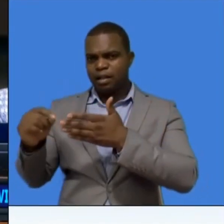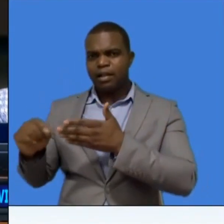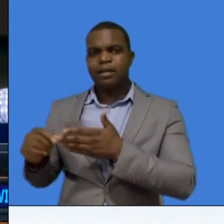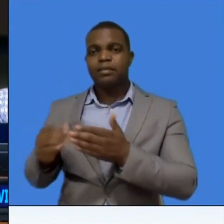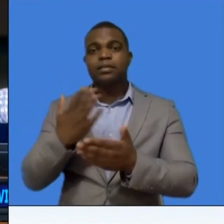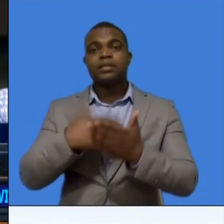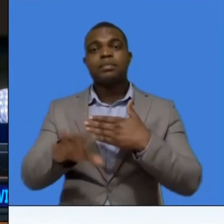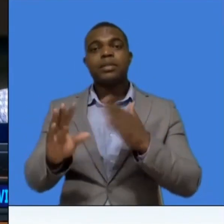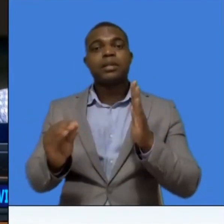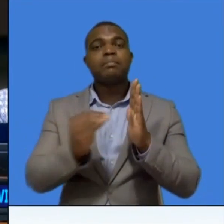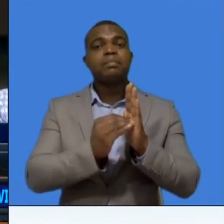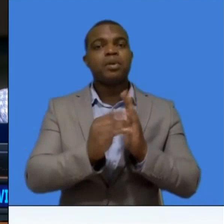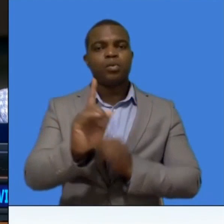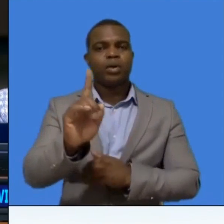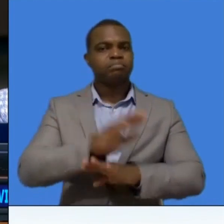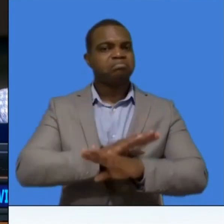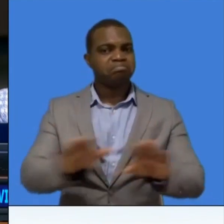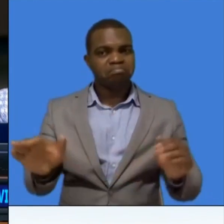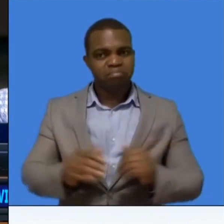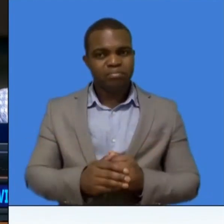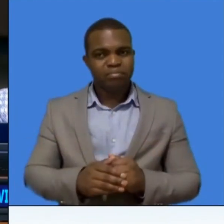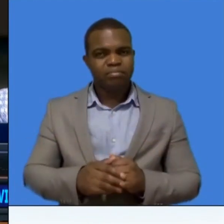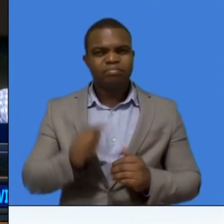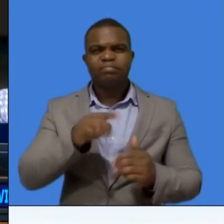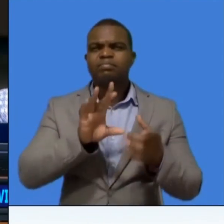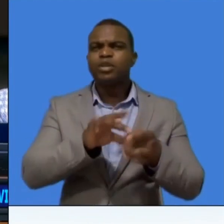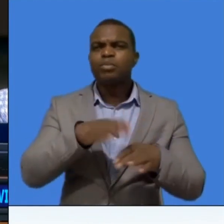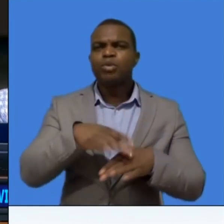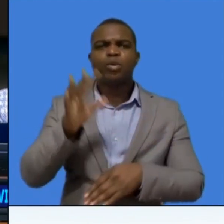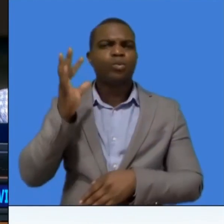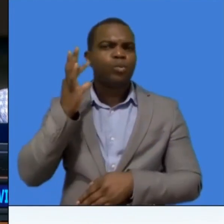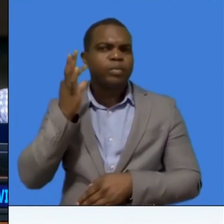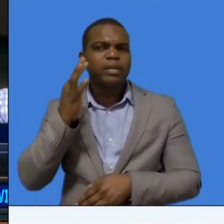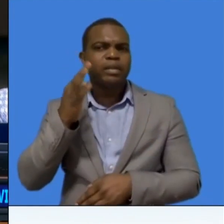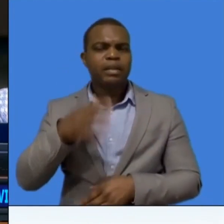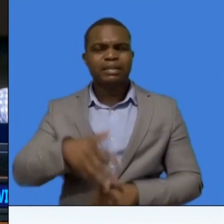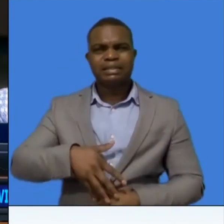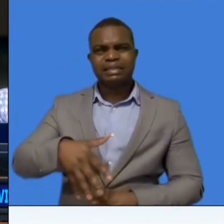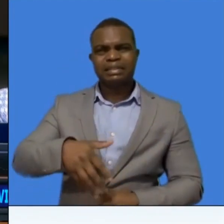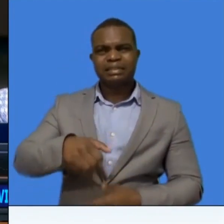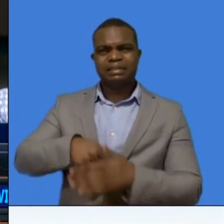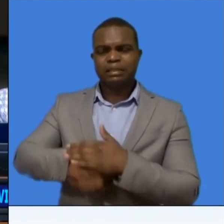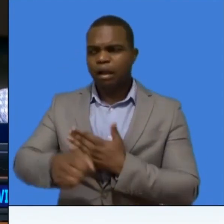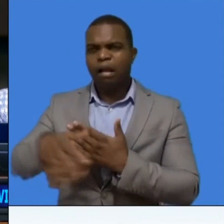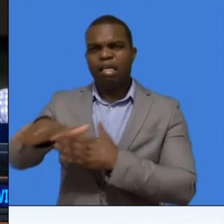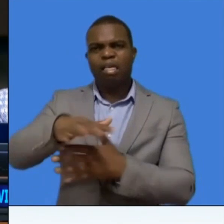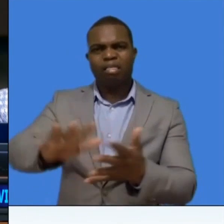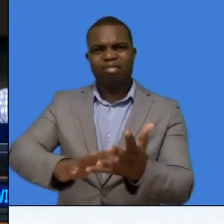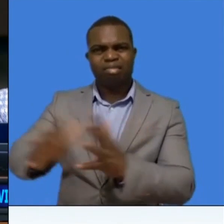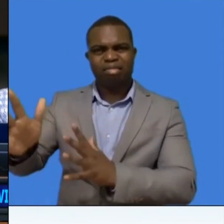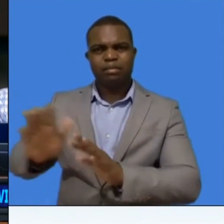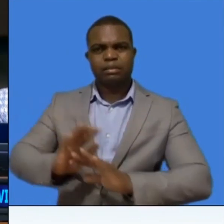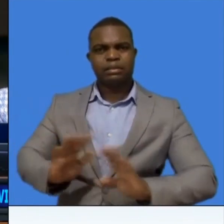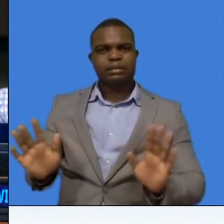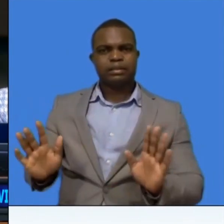framework and voice with the adoption of the Convention on the Rights of Persons with Disabilities. Our annual deliberations have ensured that the rights